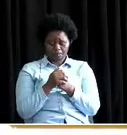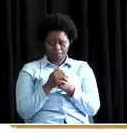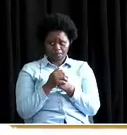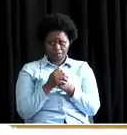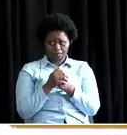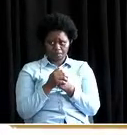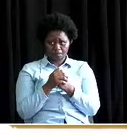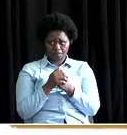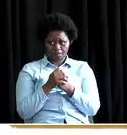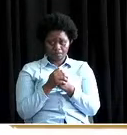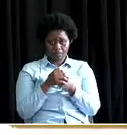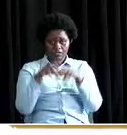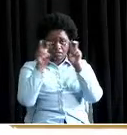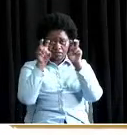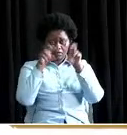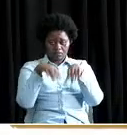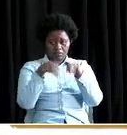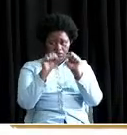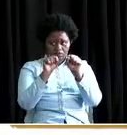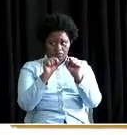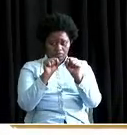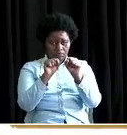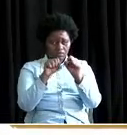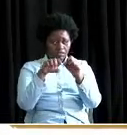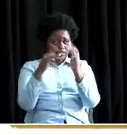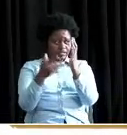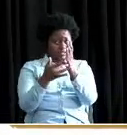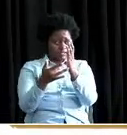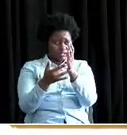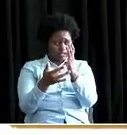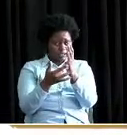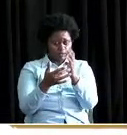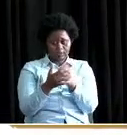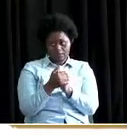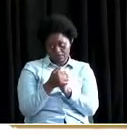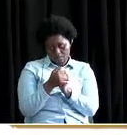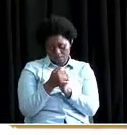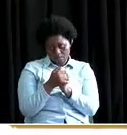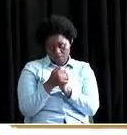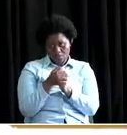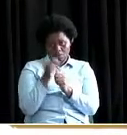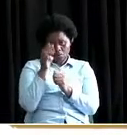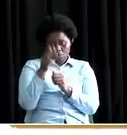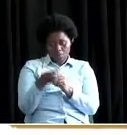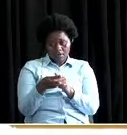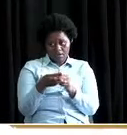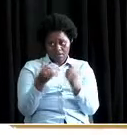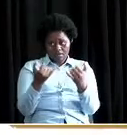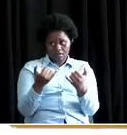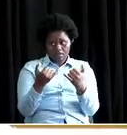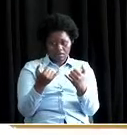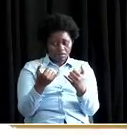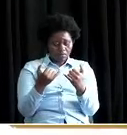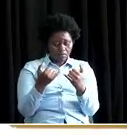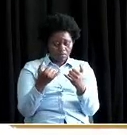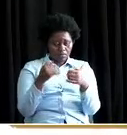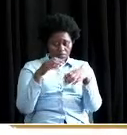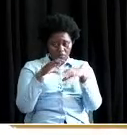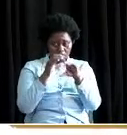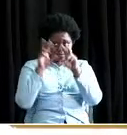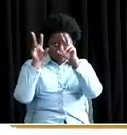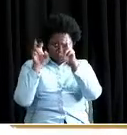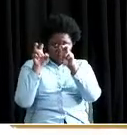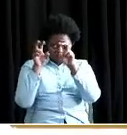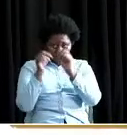the load shedding and some technicalities, we will now deal with